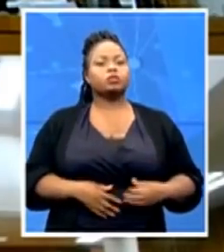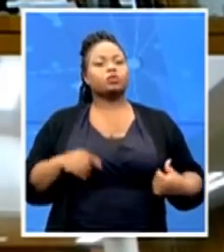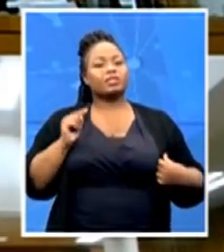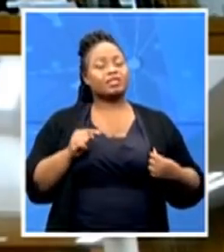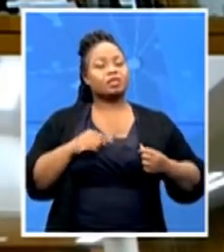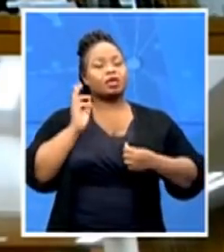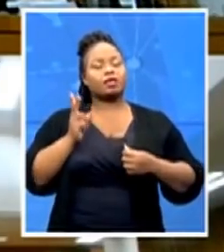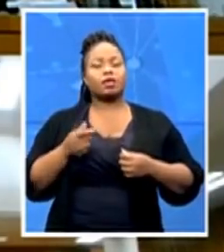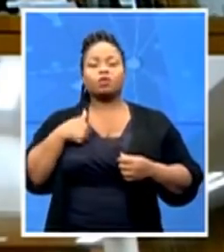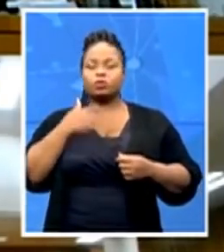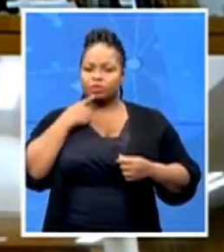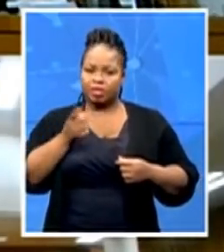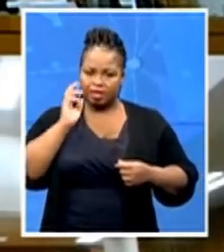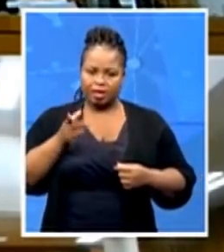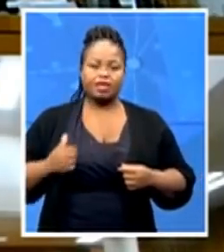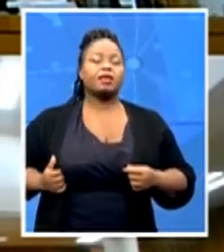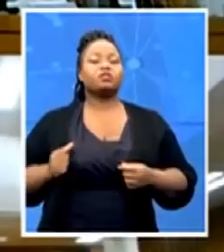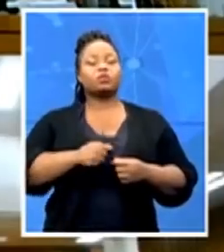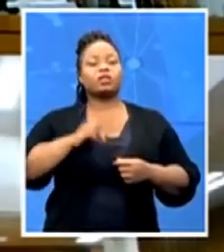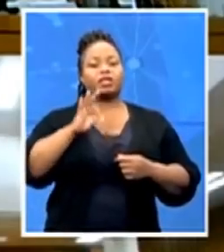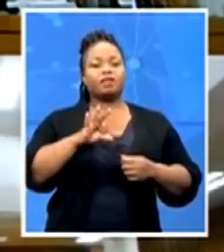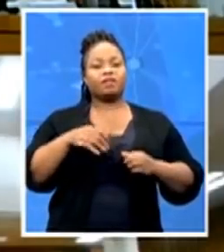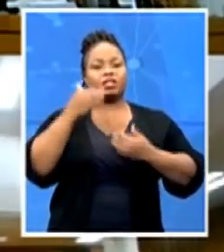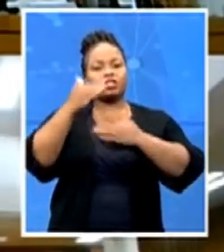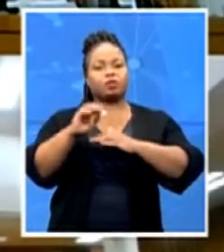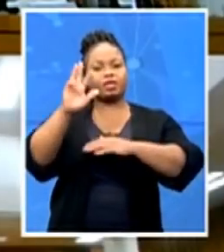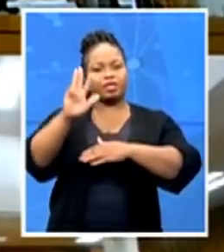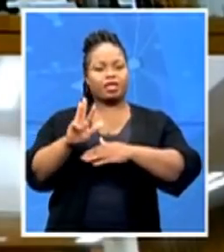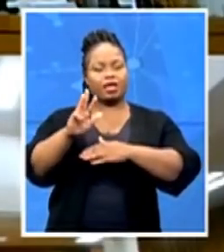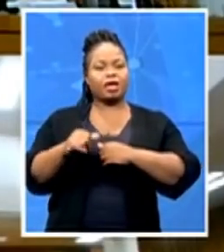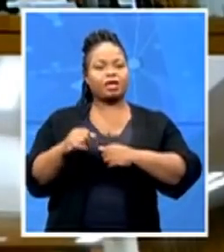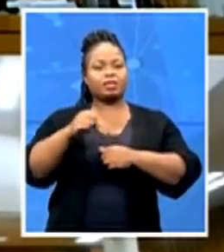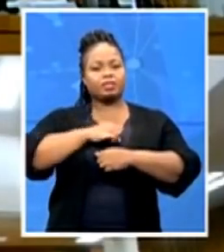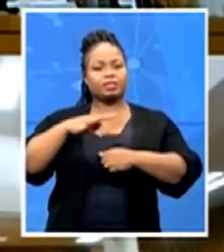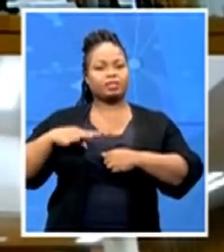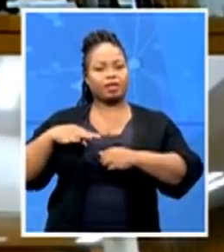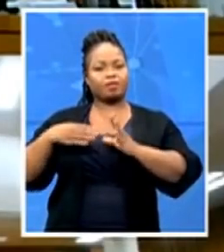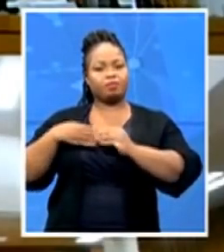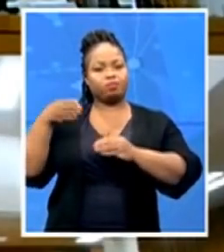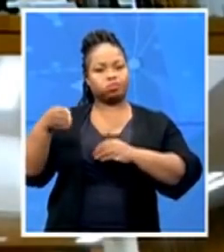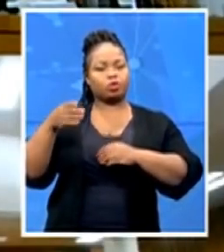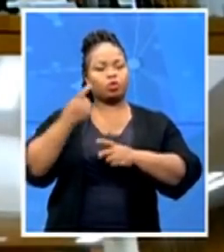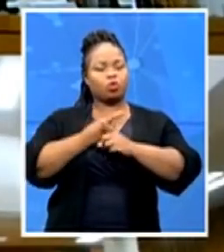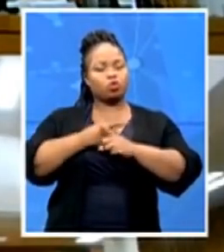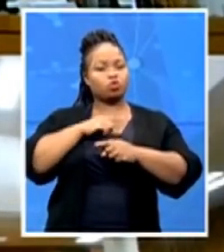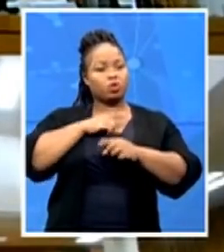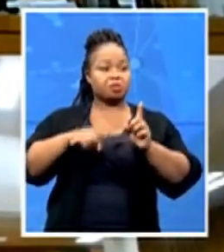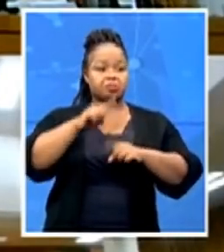9 office bearer challenge a decision to remove them on the ground that the decision by the Section 194